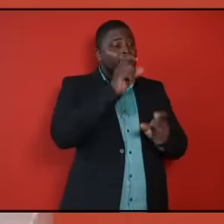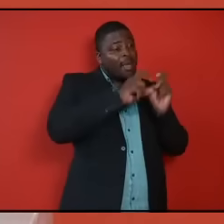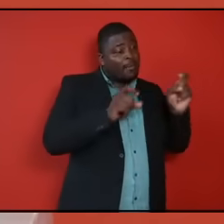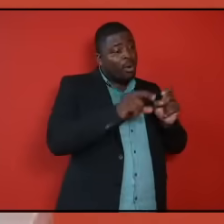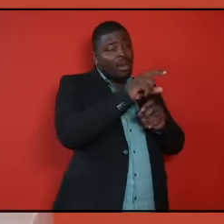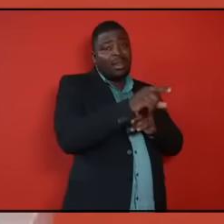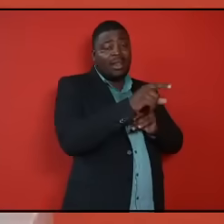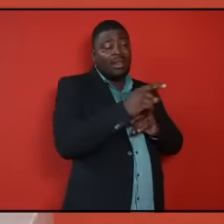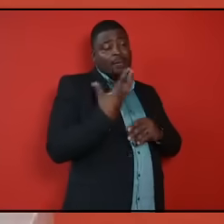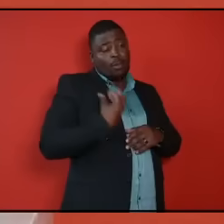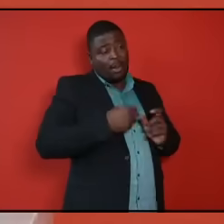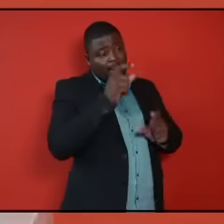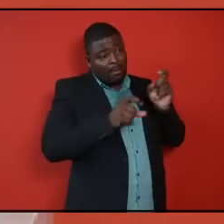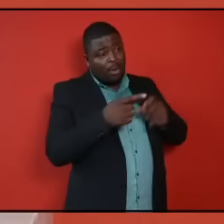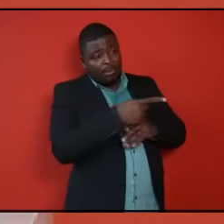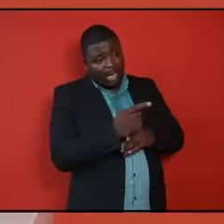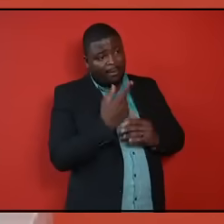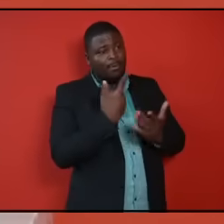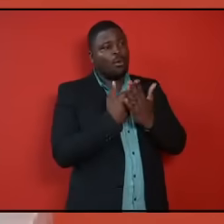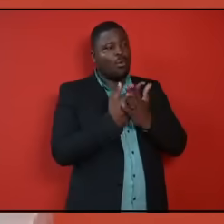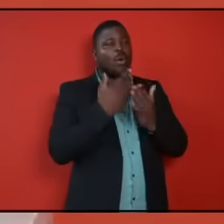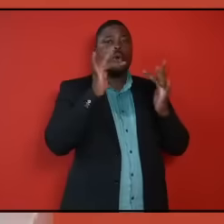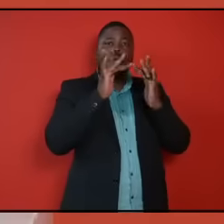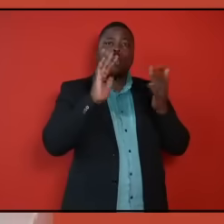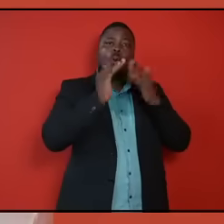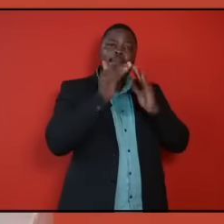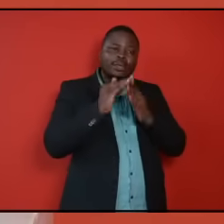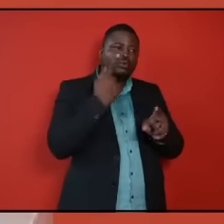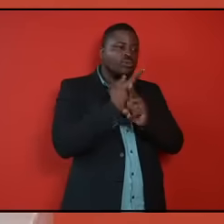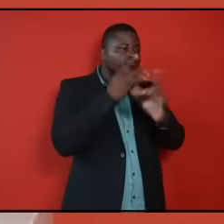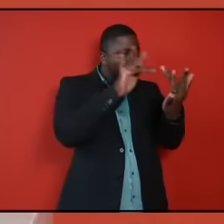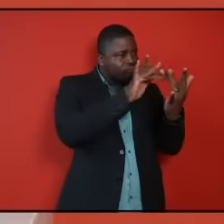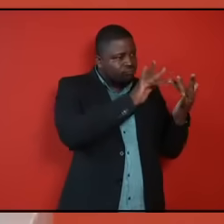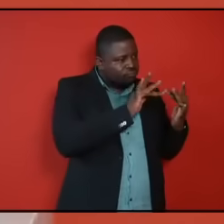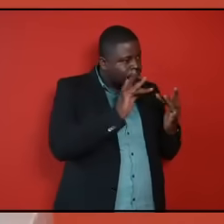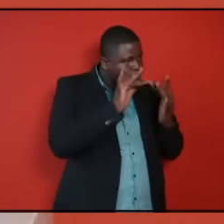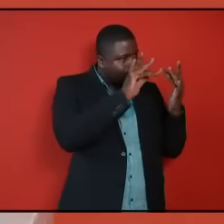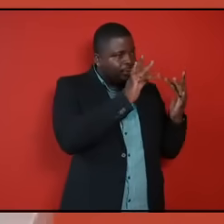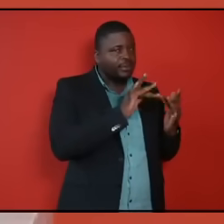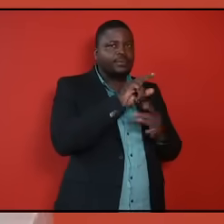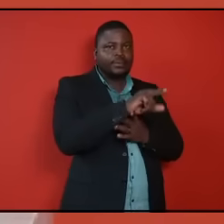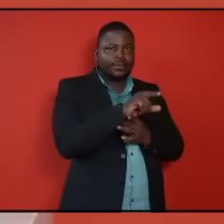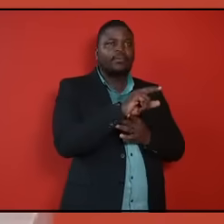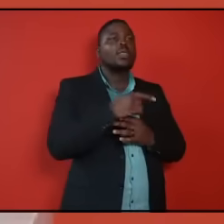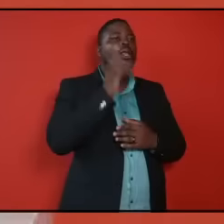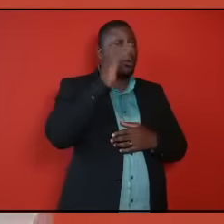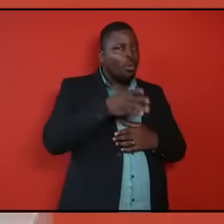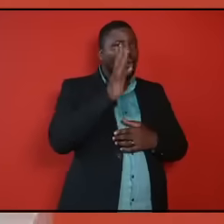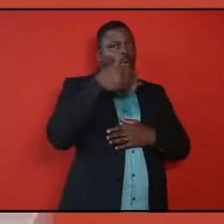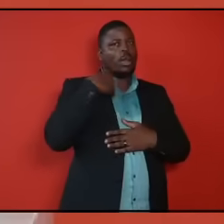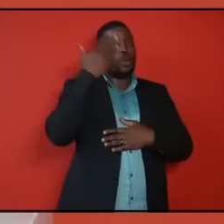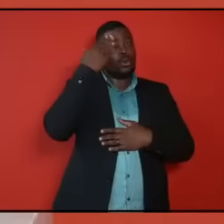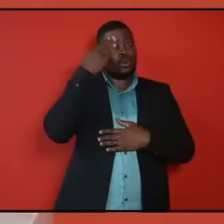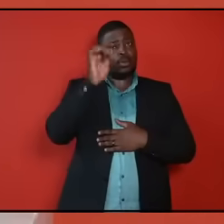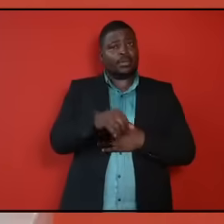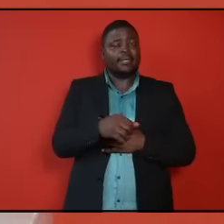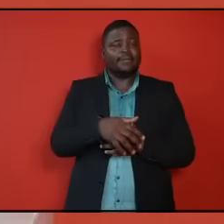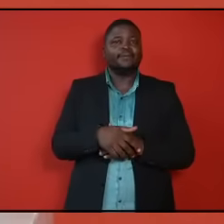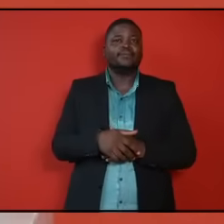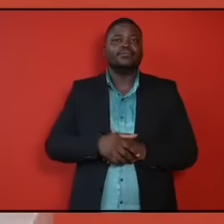your political consciousness gets to be sharpened. This weekend alone, we're with more